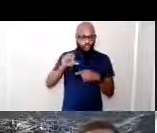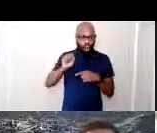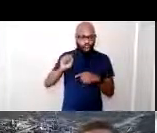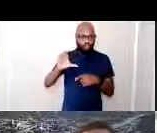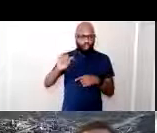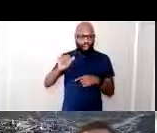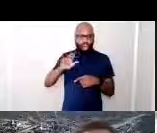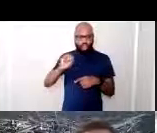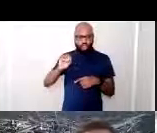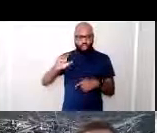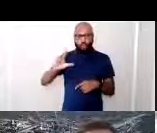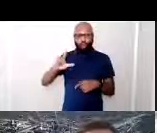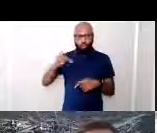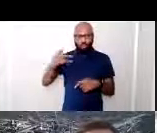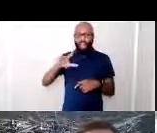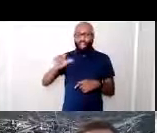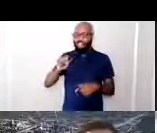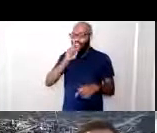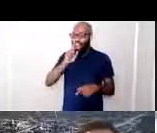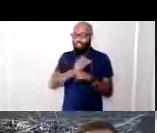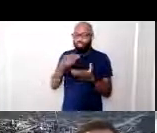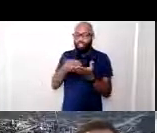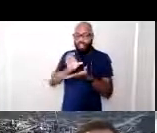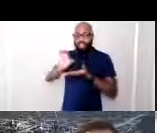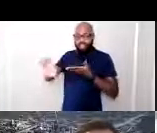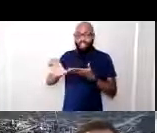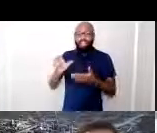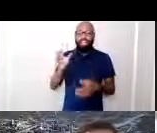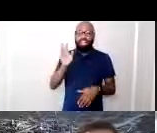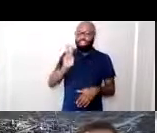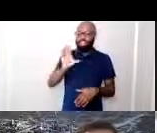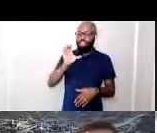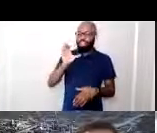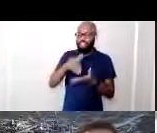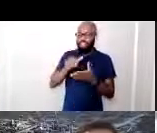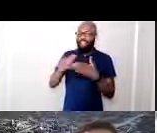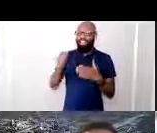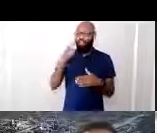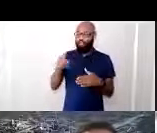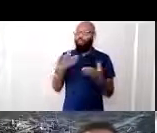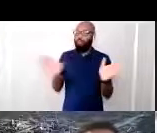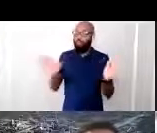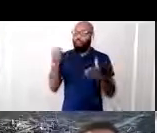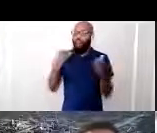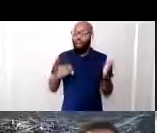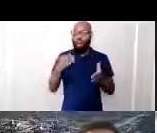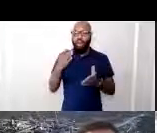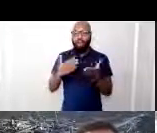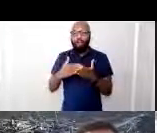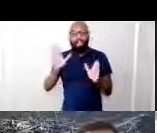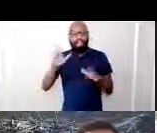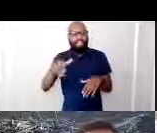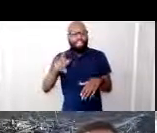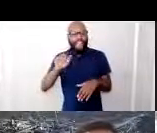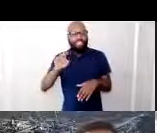project for a big, I believe it's about $600,000 for a public art element. And Kevin, if I got that number wrong, feel free to correct